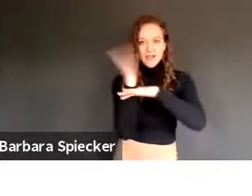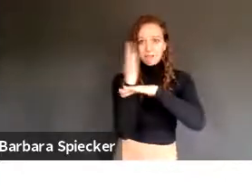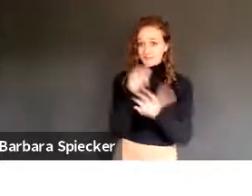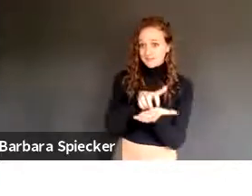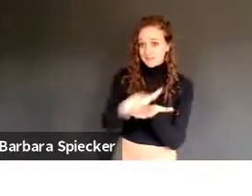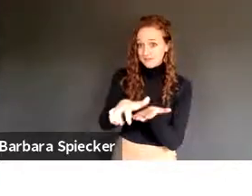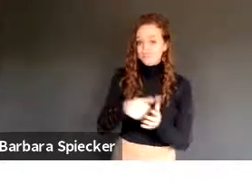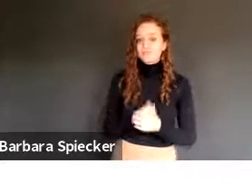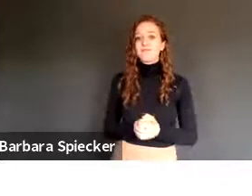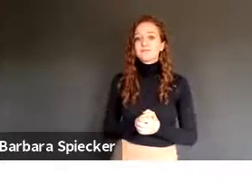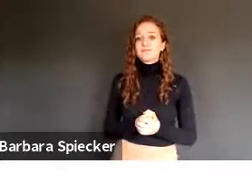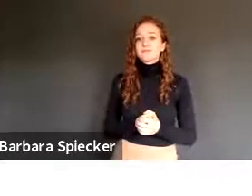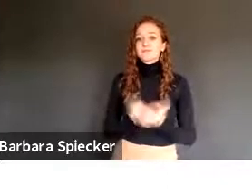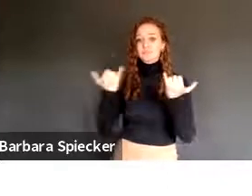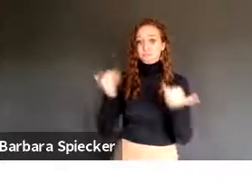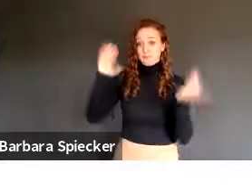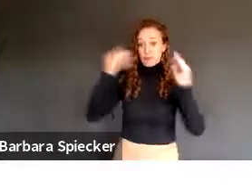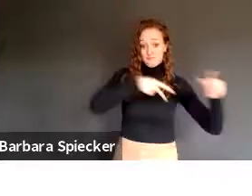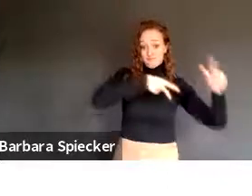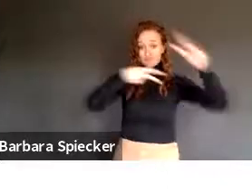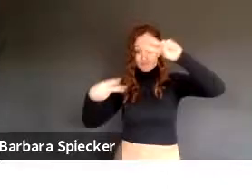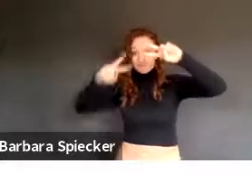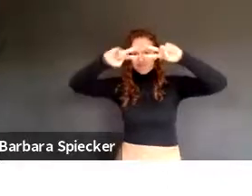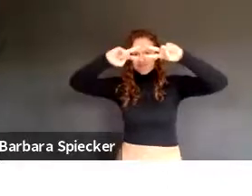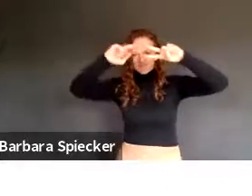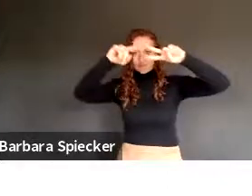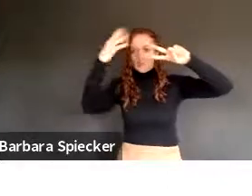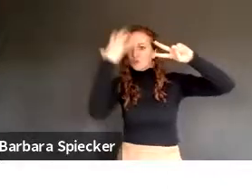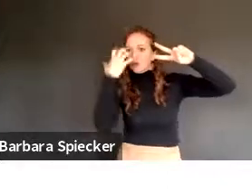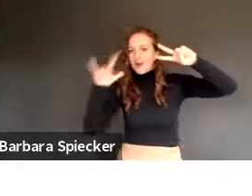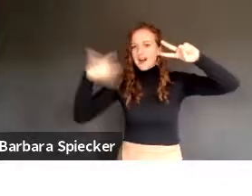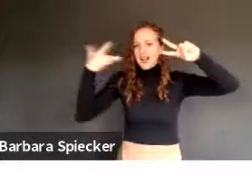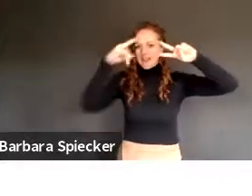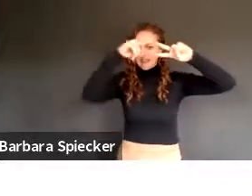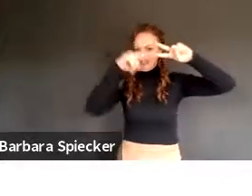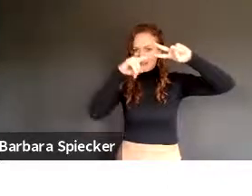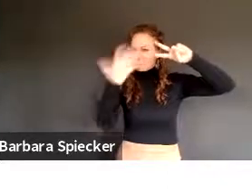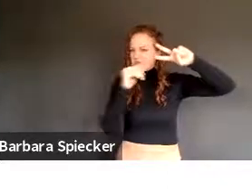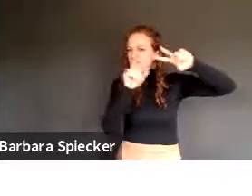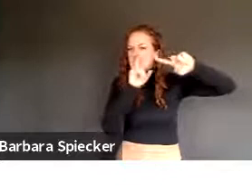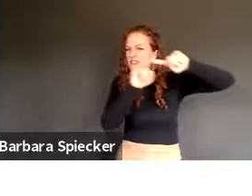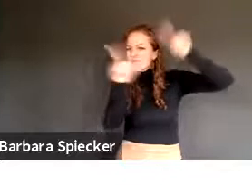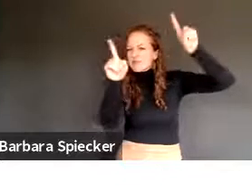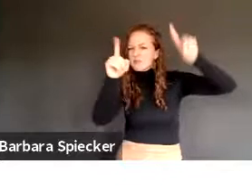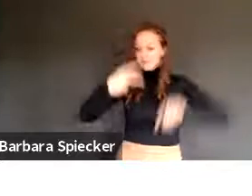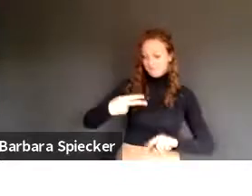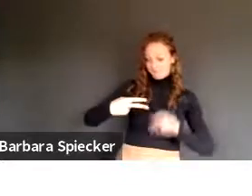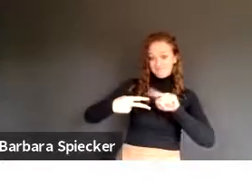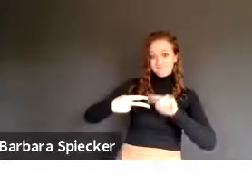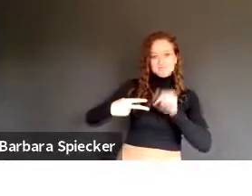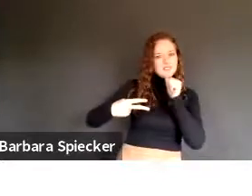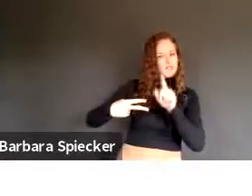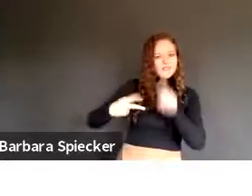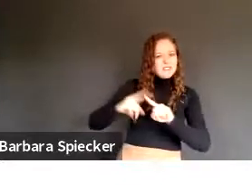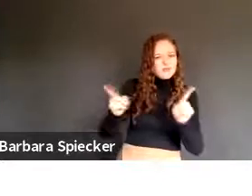And this shows that herbivores negatively affected kelp density. Now comparing the dark and light lines for each color, you